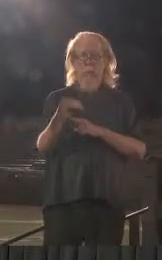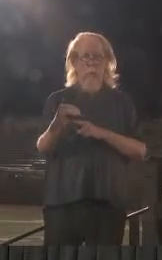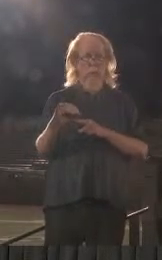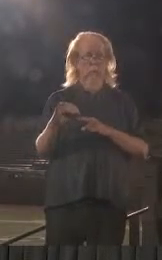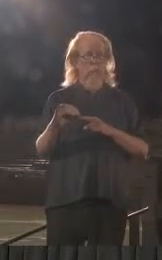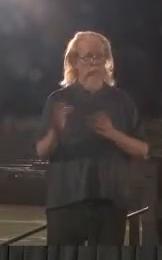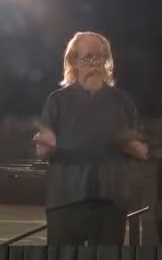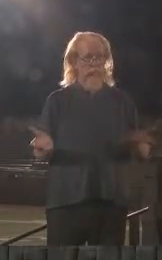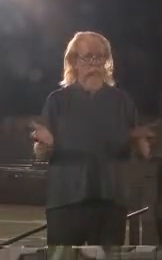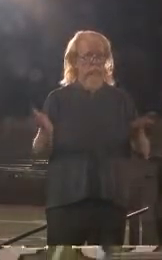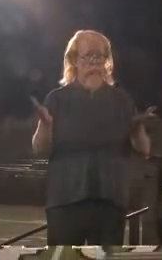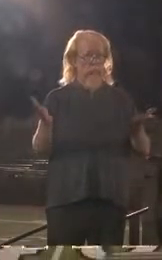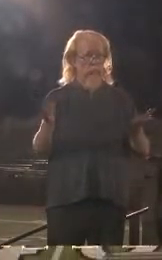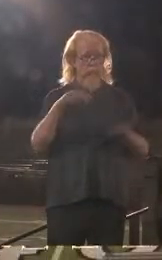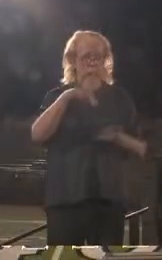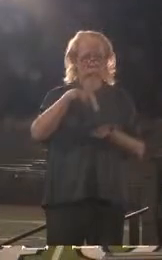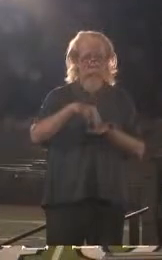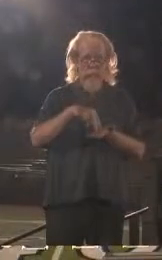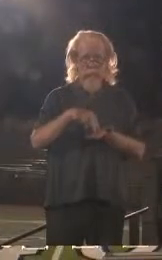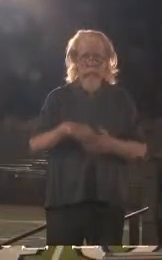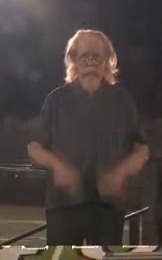stand?